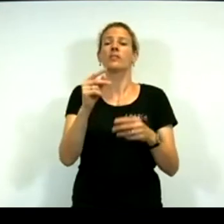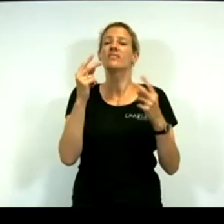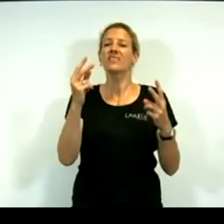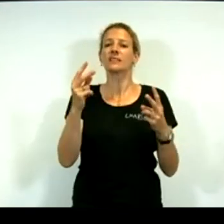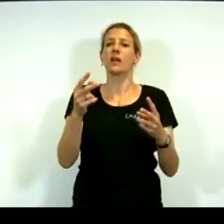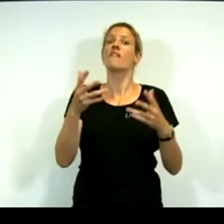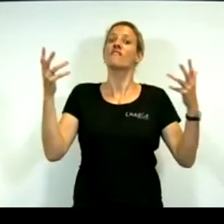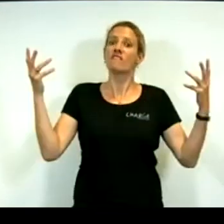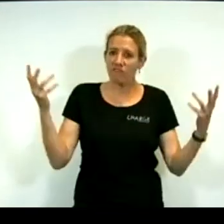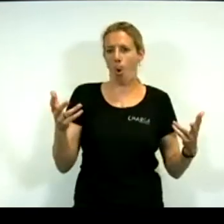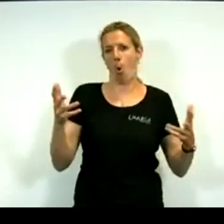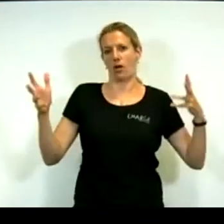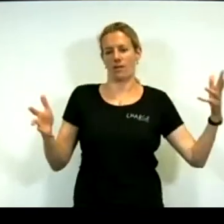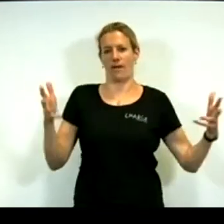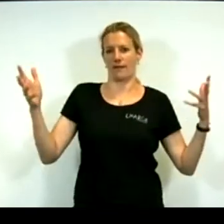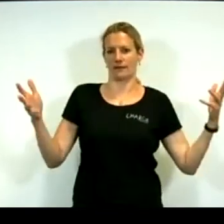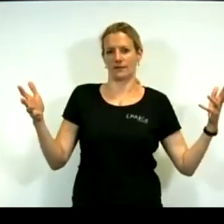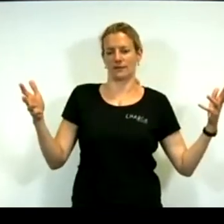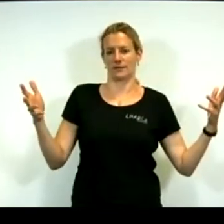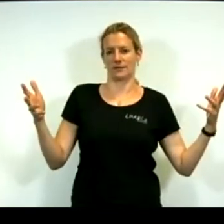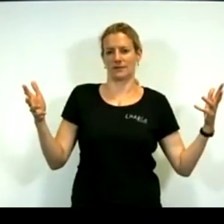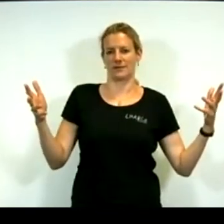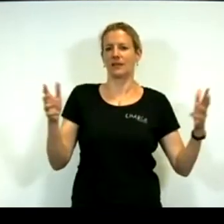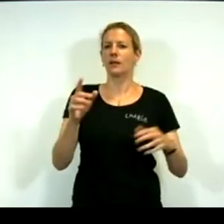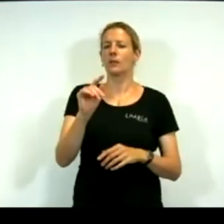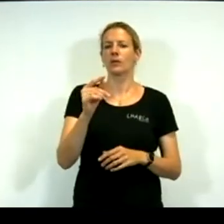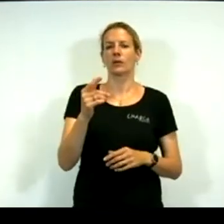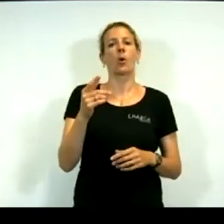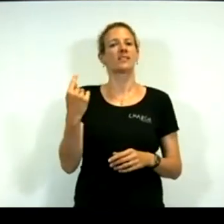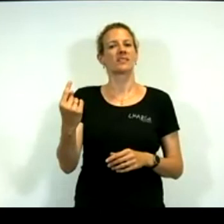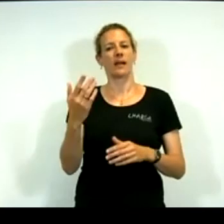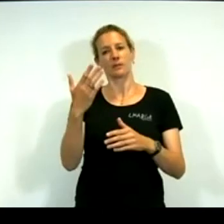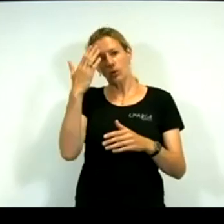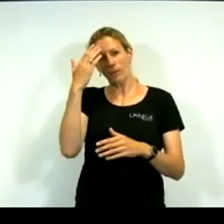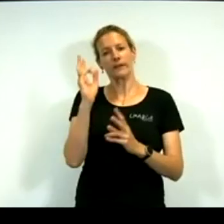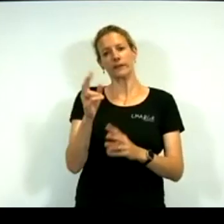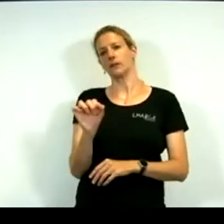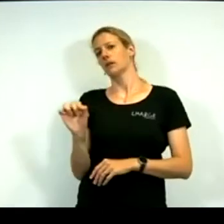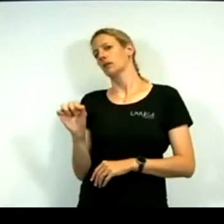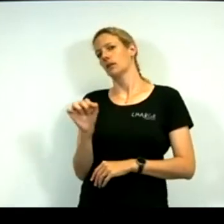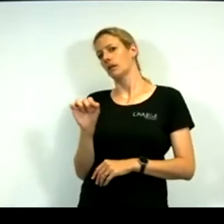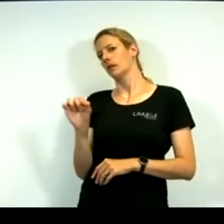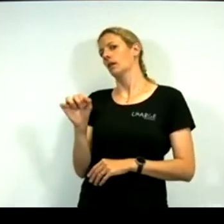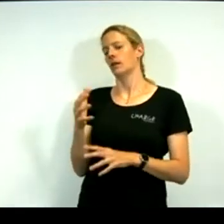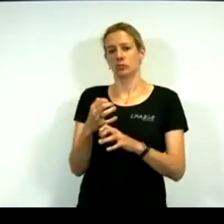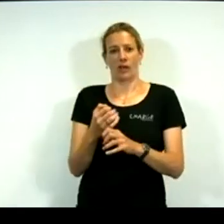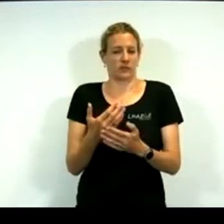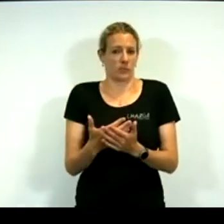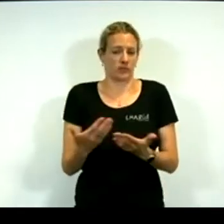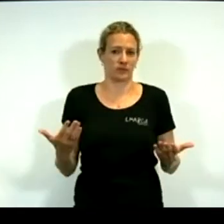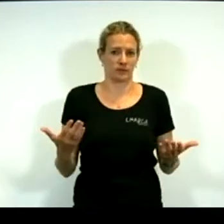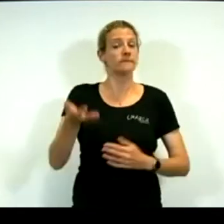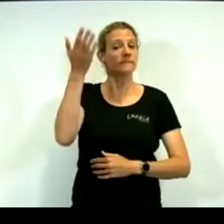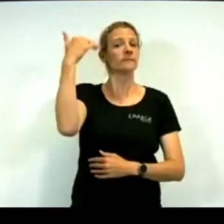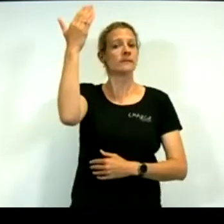hold their head in the right position. I worked with a child in England a long time ago who had no maculas at all. She